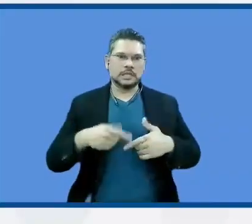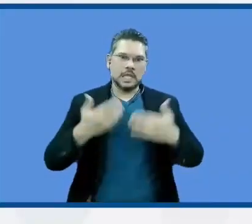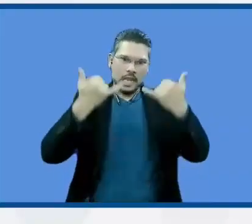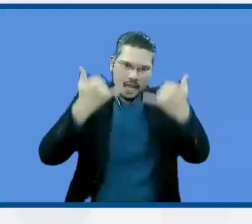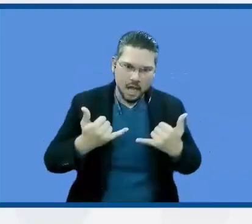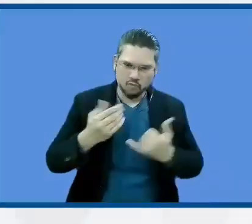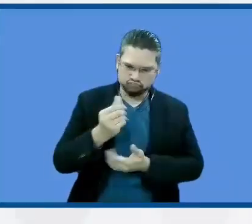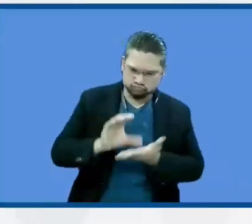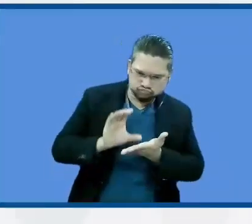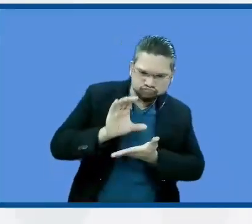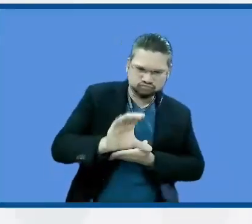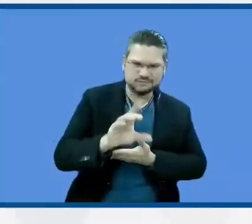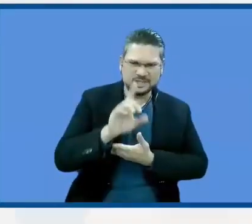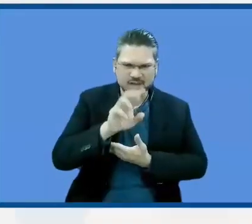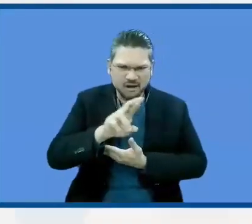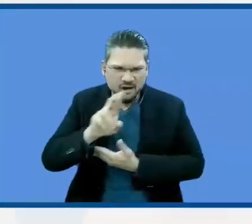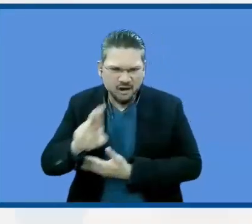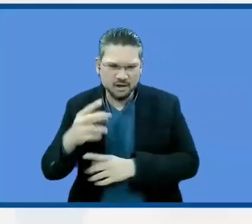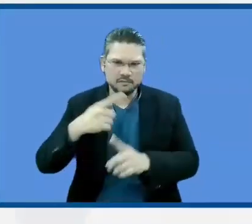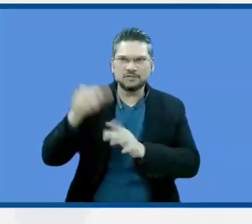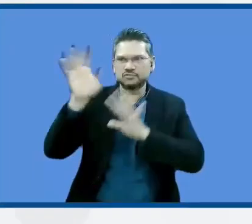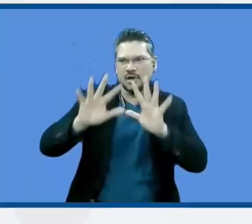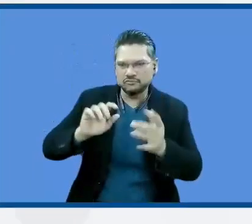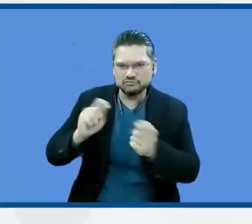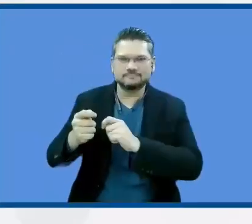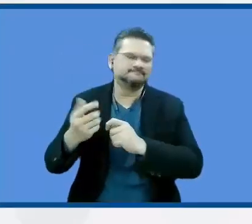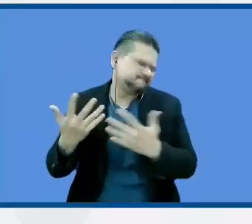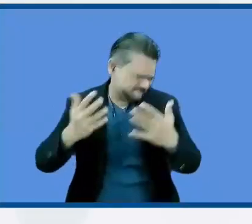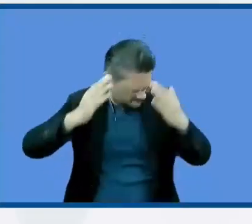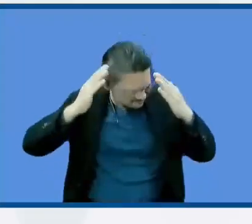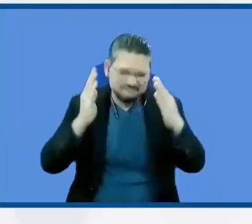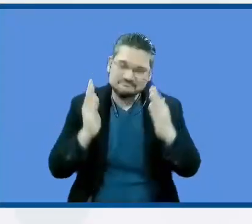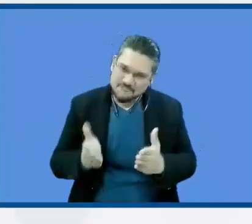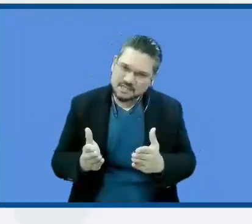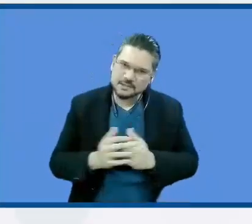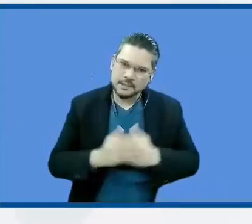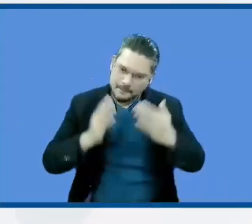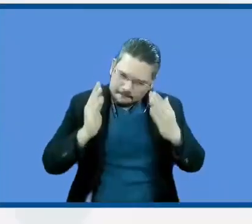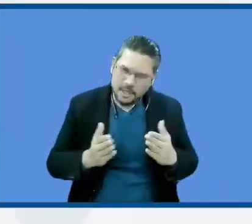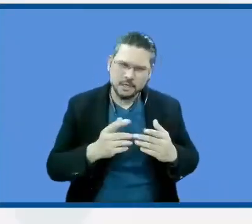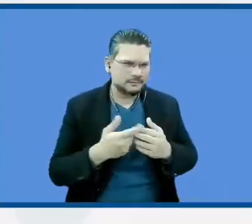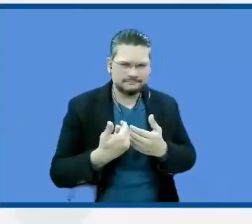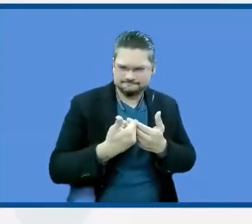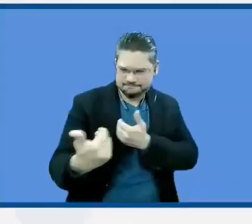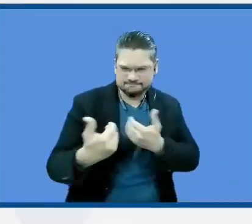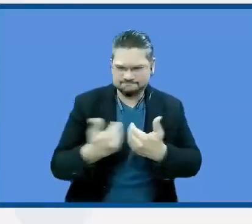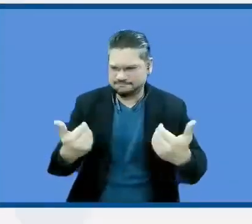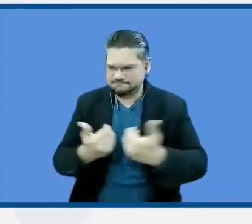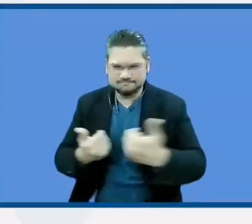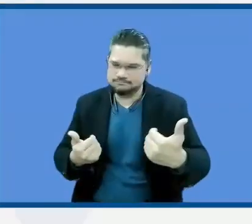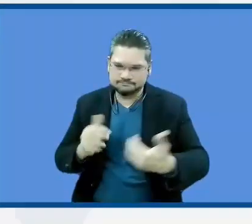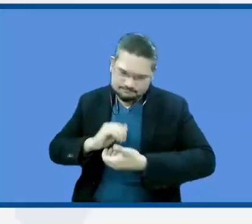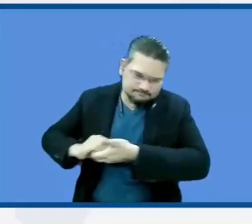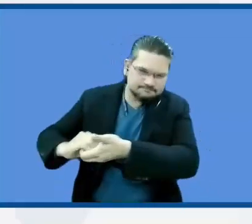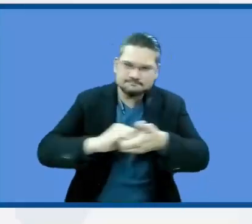change adaptation is a non-brainer. We need to work together across silos to address the many challenges we're facing. We need to